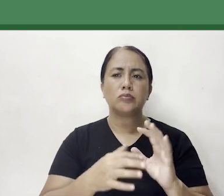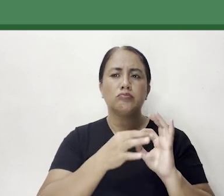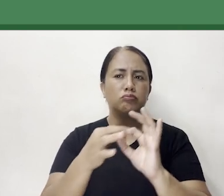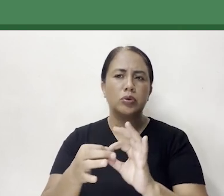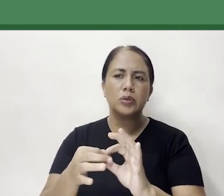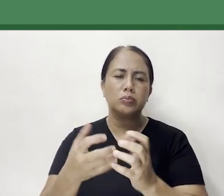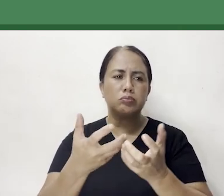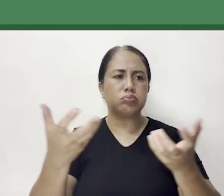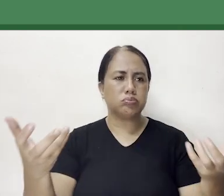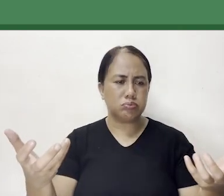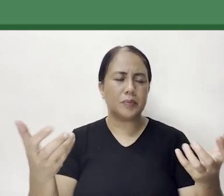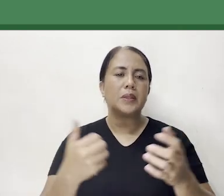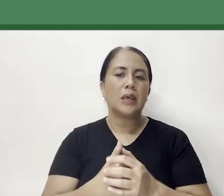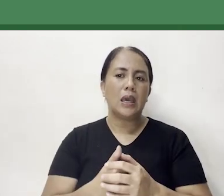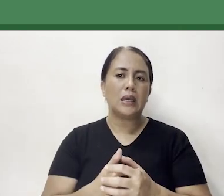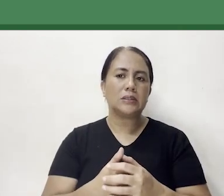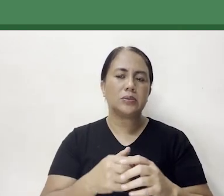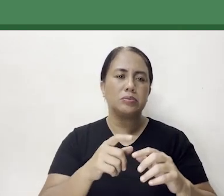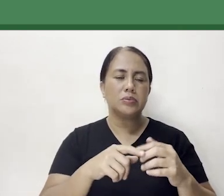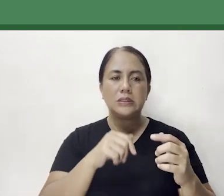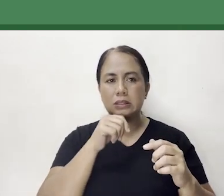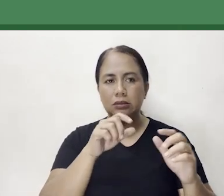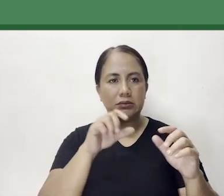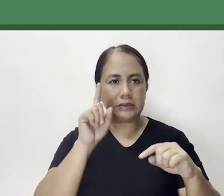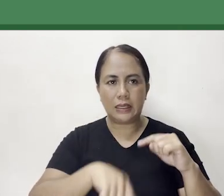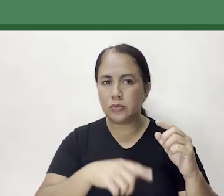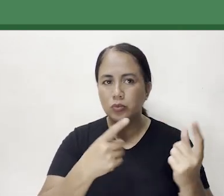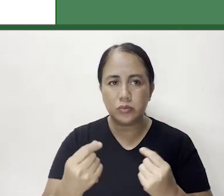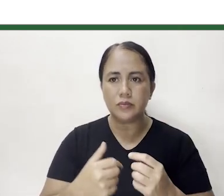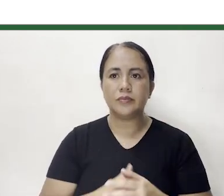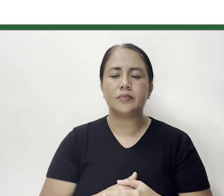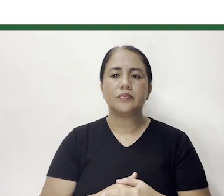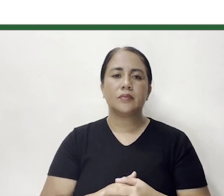Policies are framed around segregation and incapacitation.